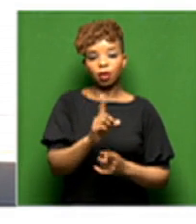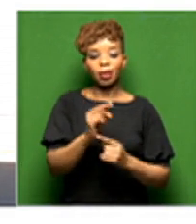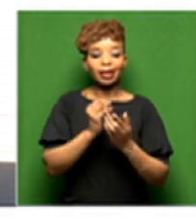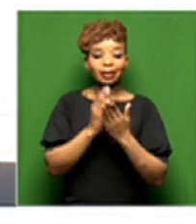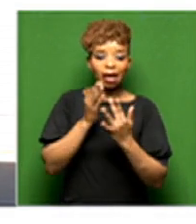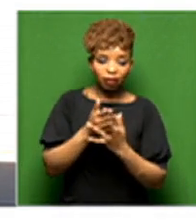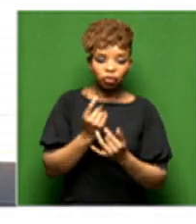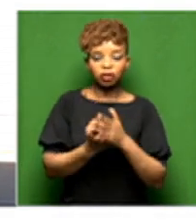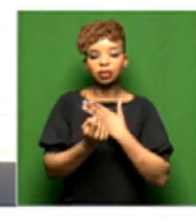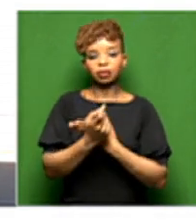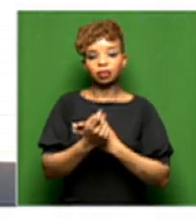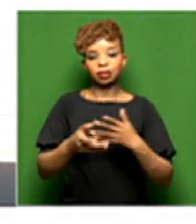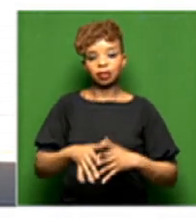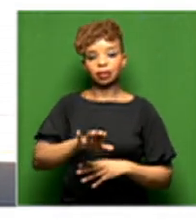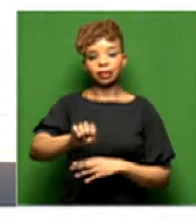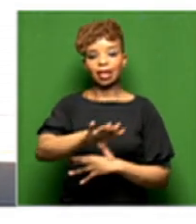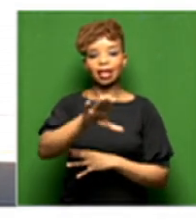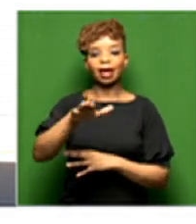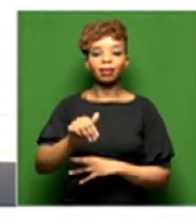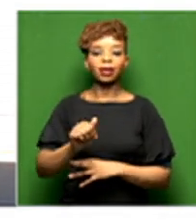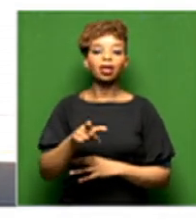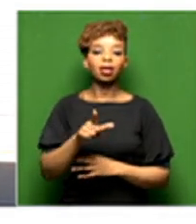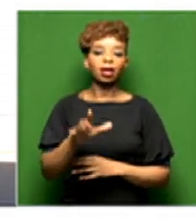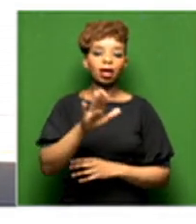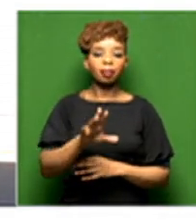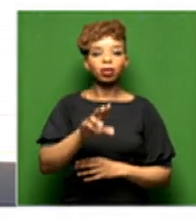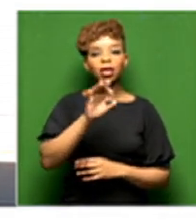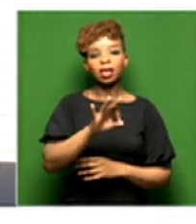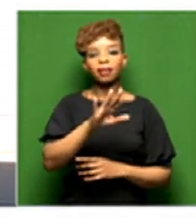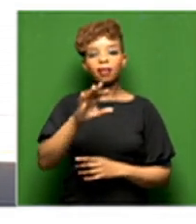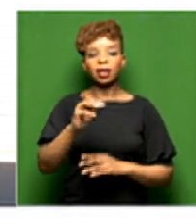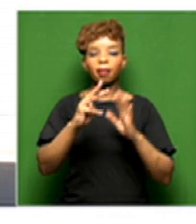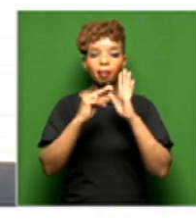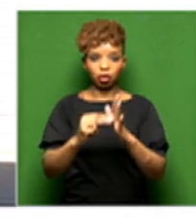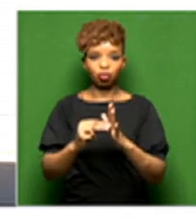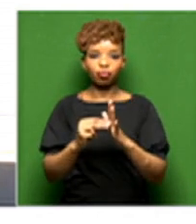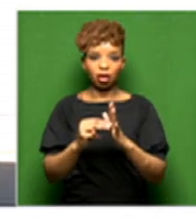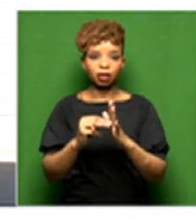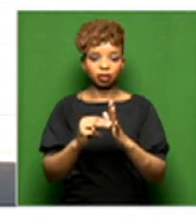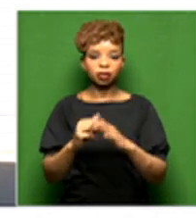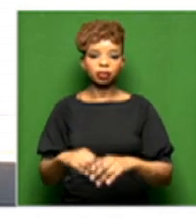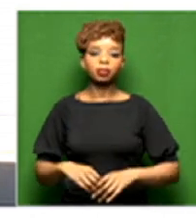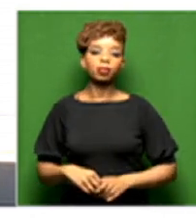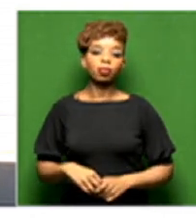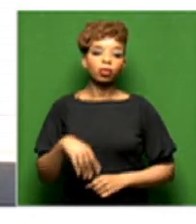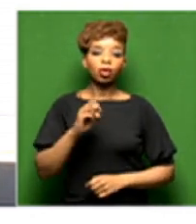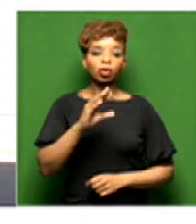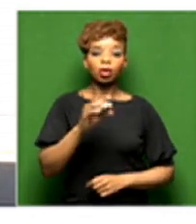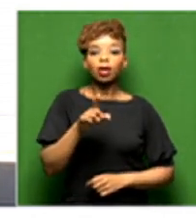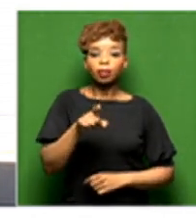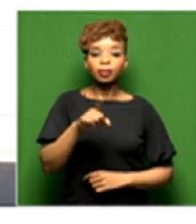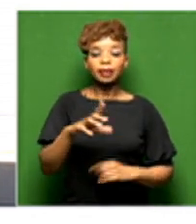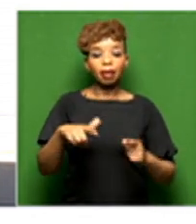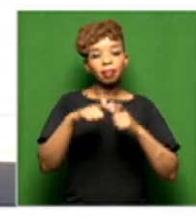Africa, we can achieve this with an investment of around 250 to 350 million rand. That's a